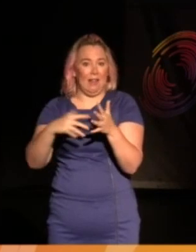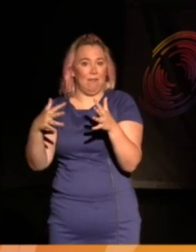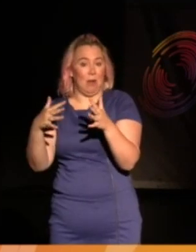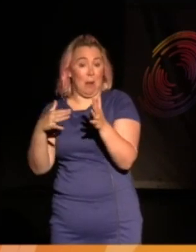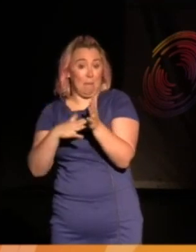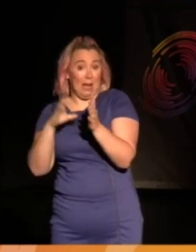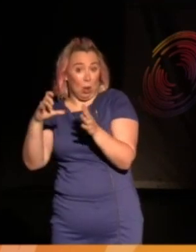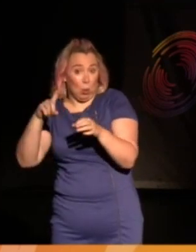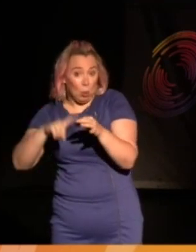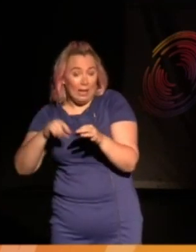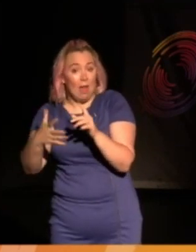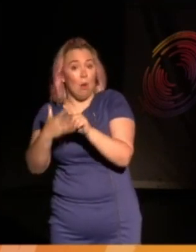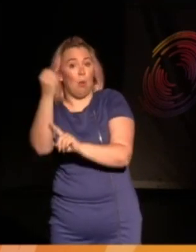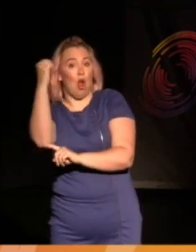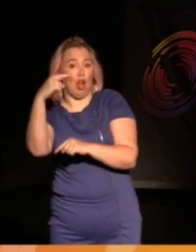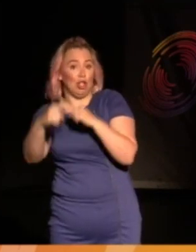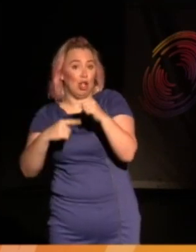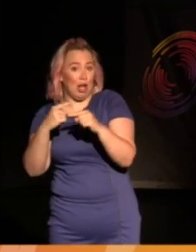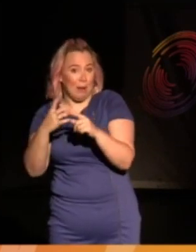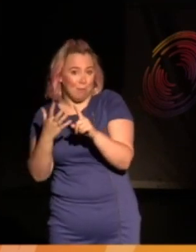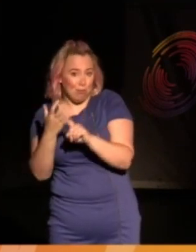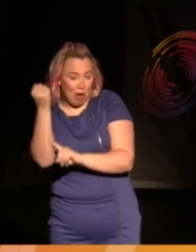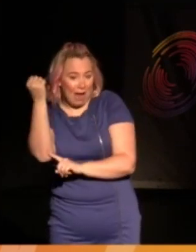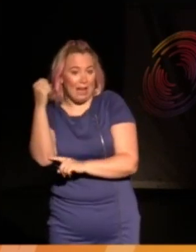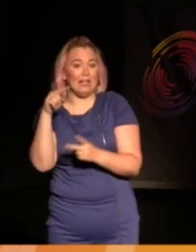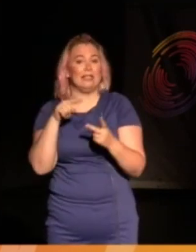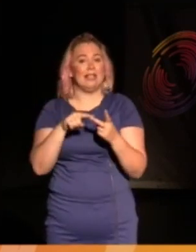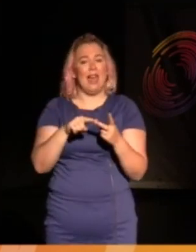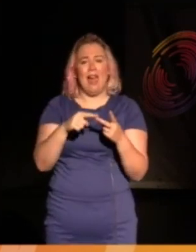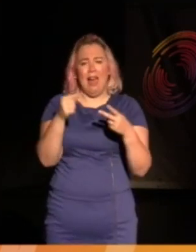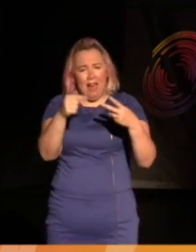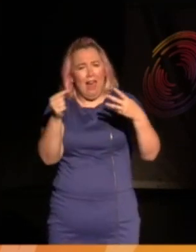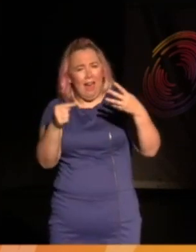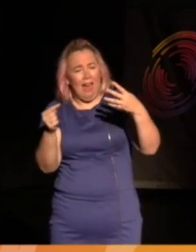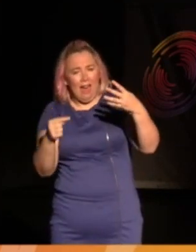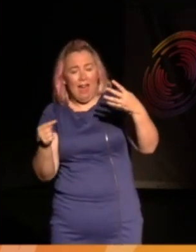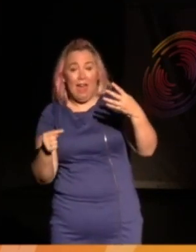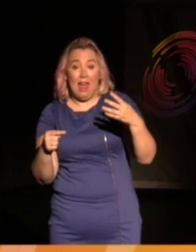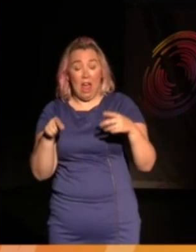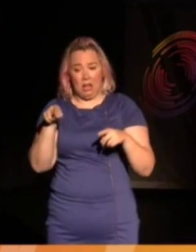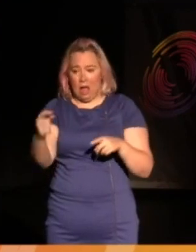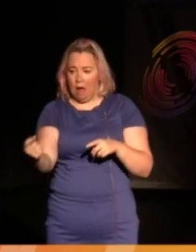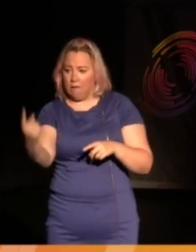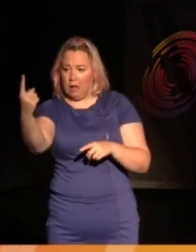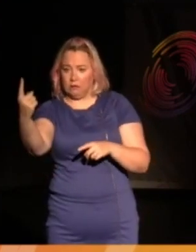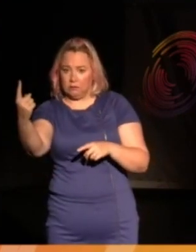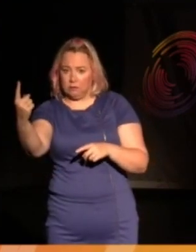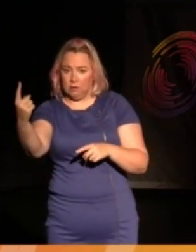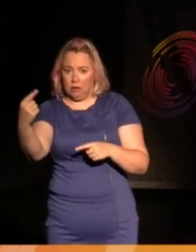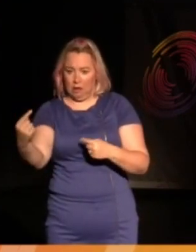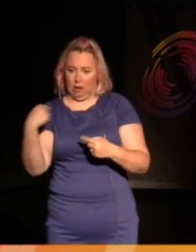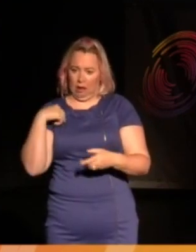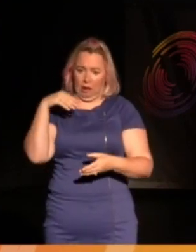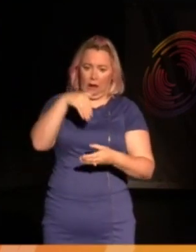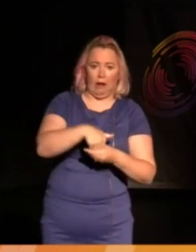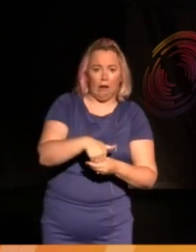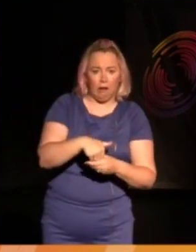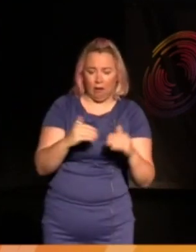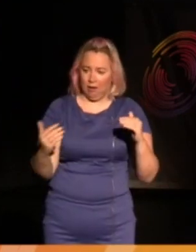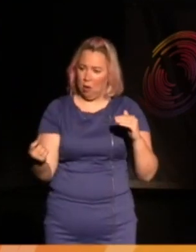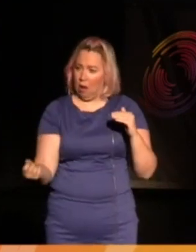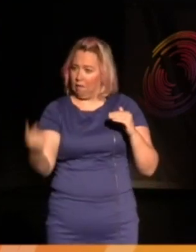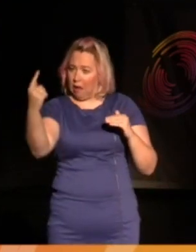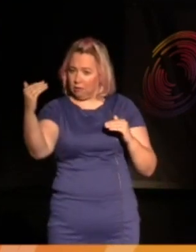Turner Prize. The year after, Zadie Smith's White Teeth came out. Now, the relationship between these events was not causal, but